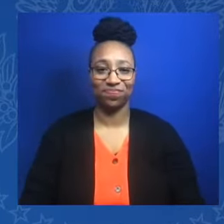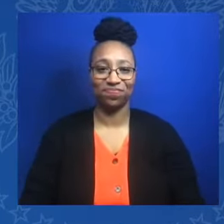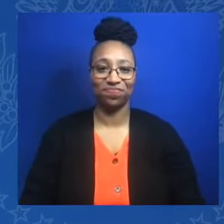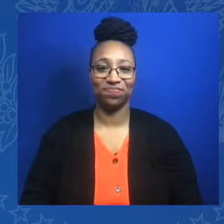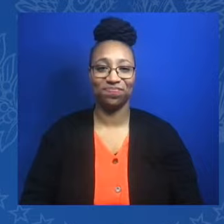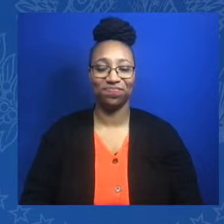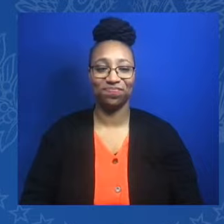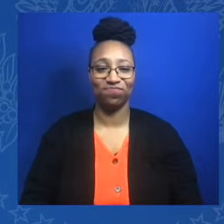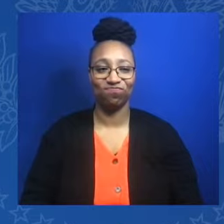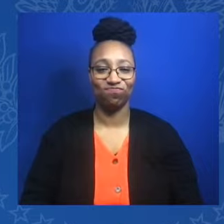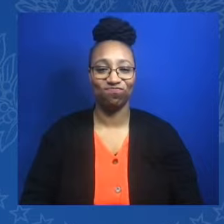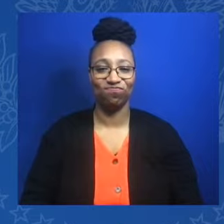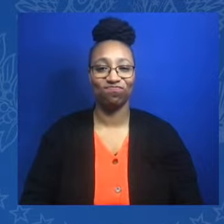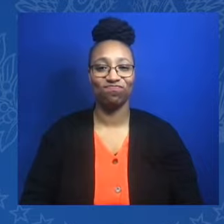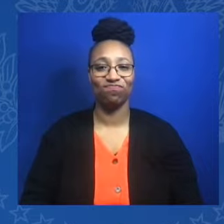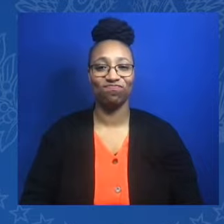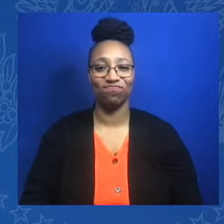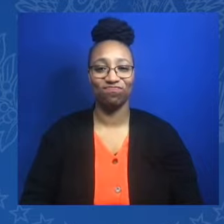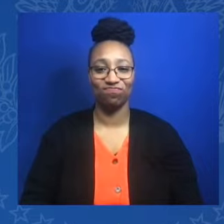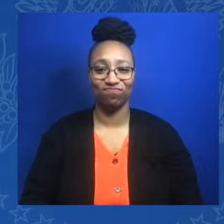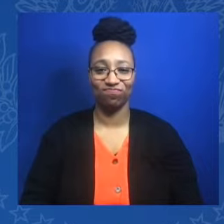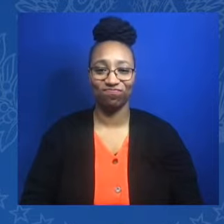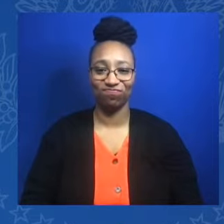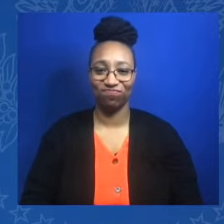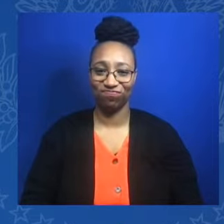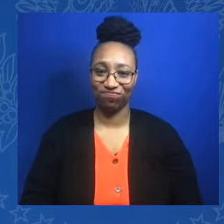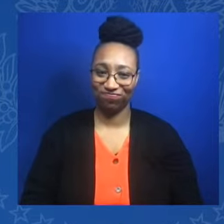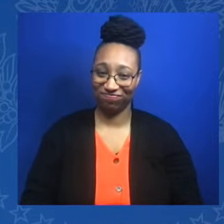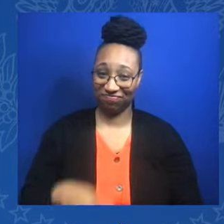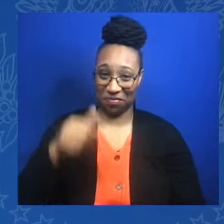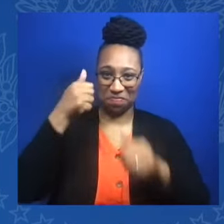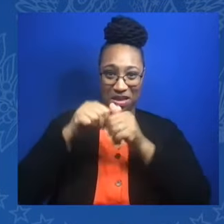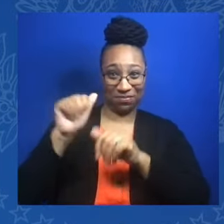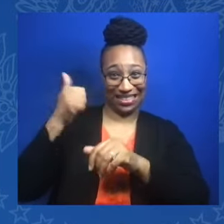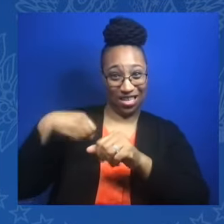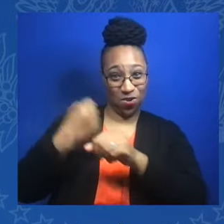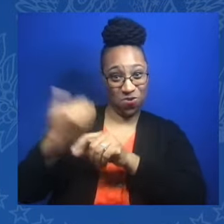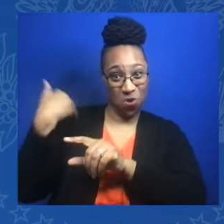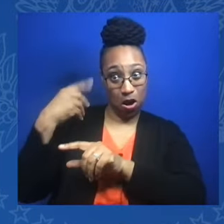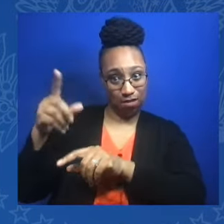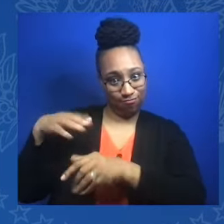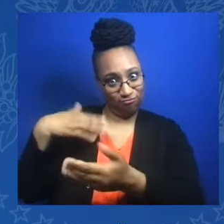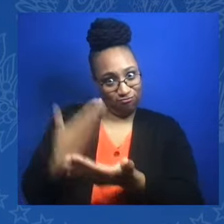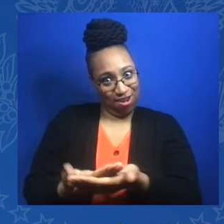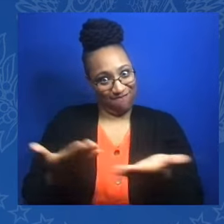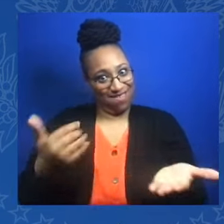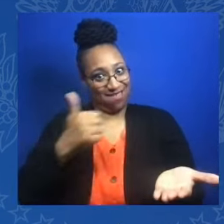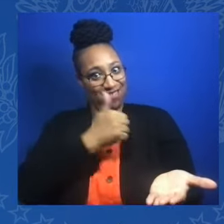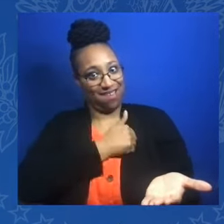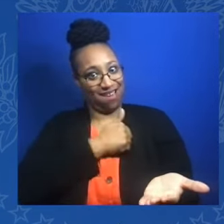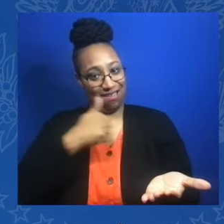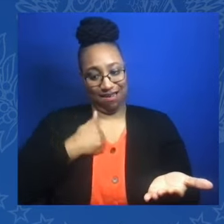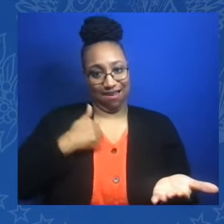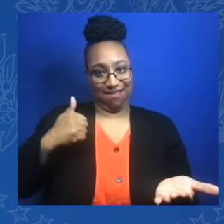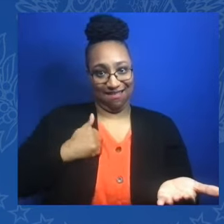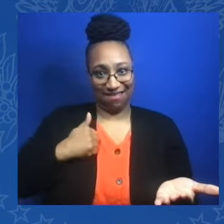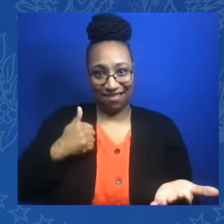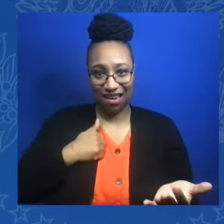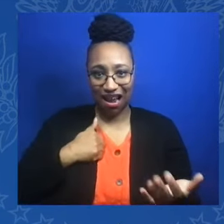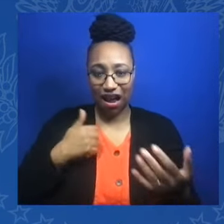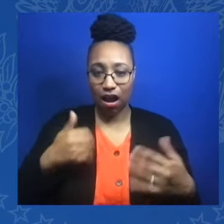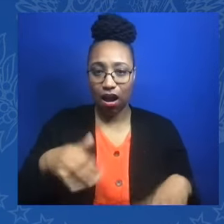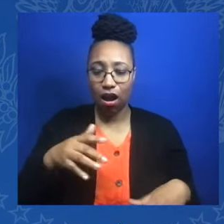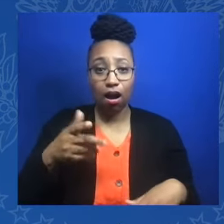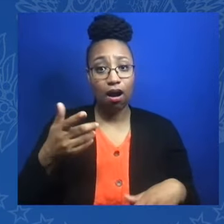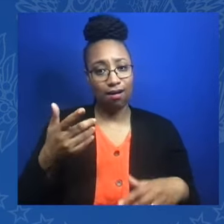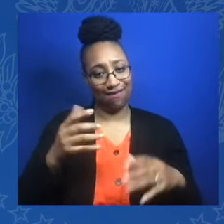She arrived in Canada from Ukraine more than 10 years ago. She's safe here with her family, but she still has a lot of loved ones